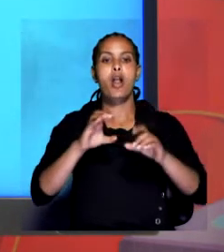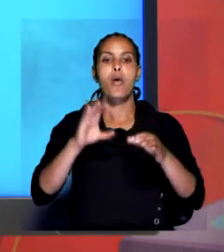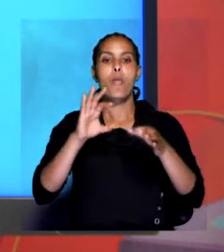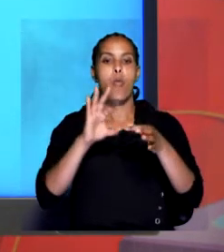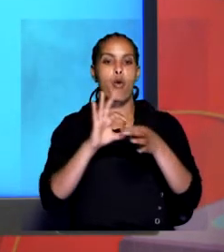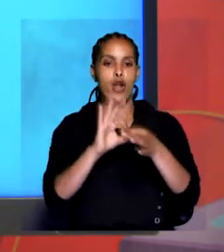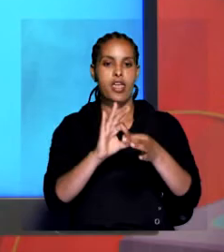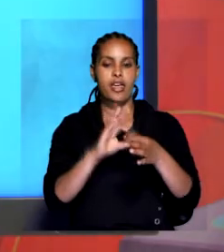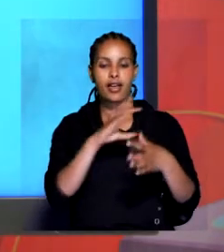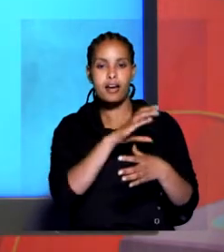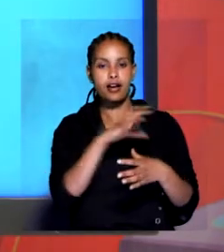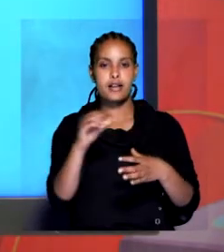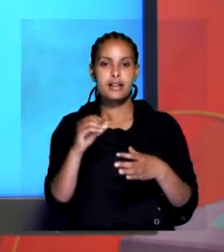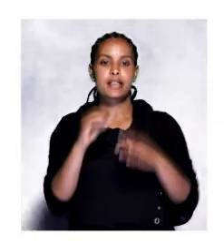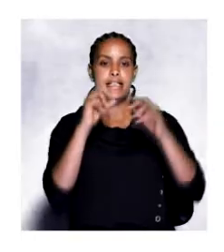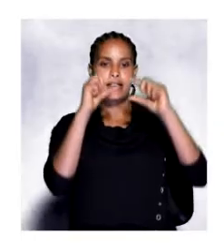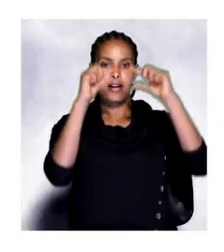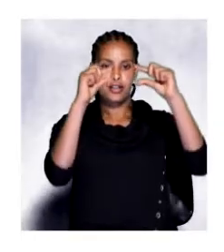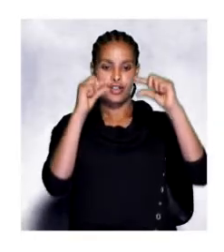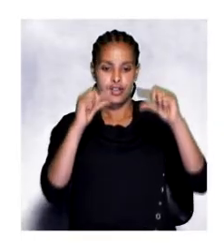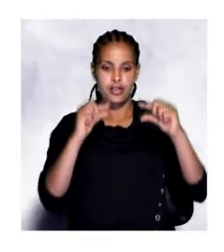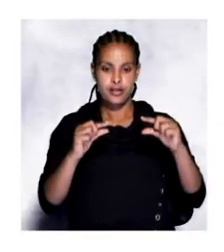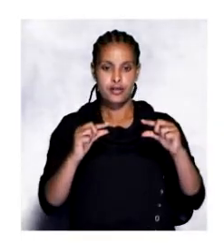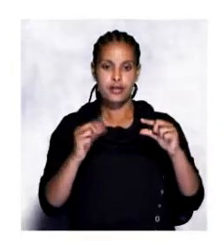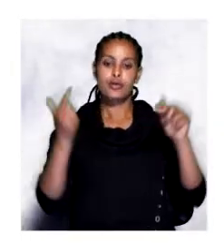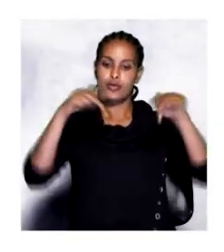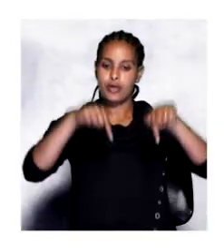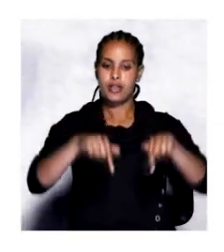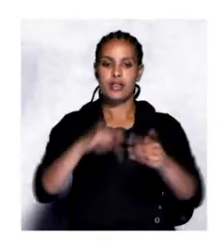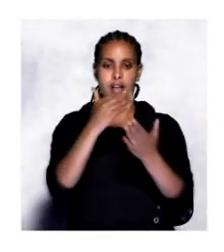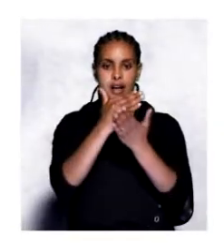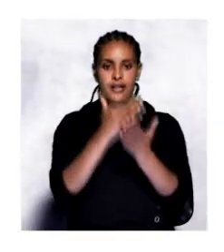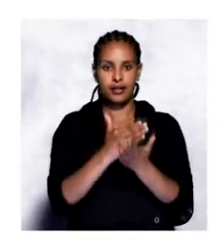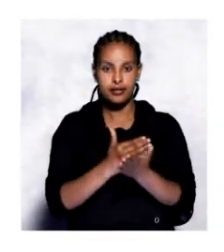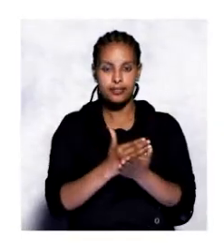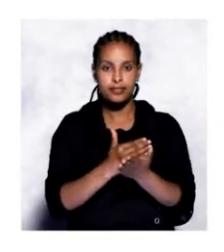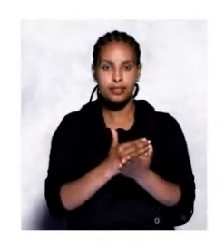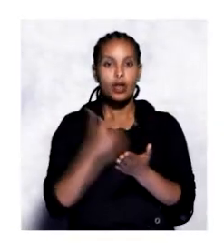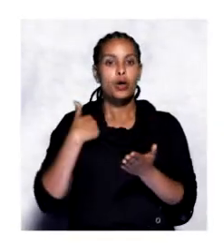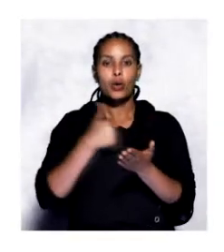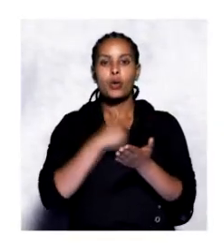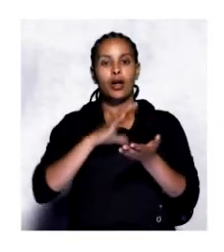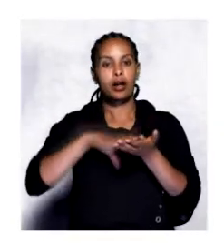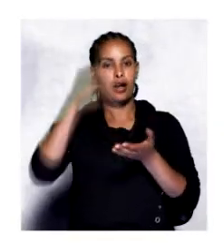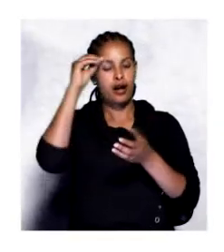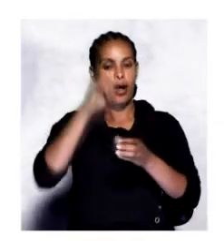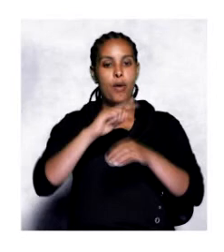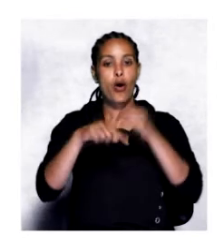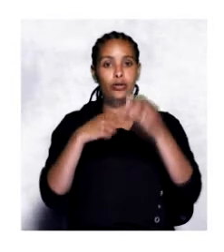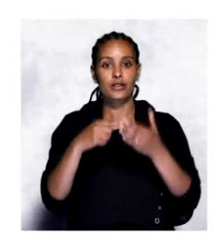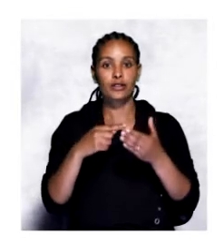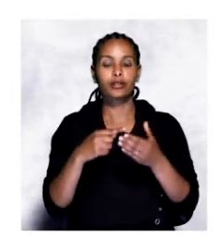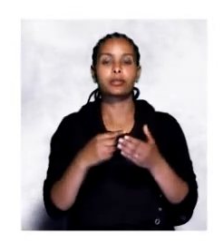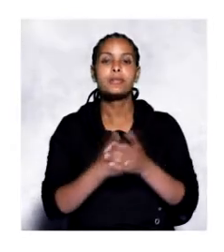Bonding and Structure. In our today's lesson, we will learn about